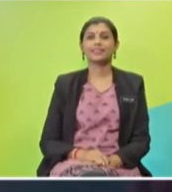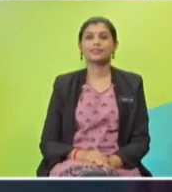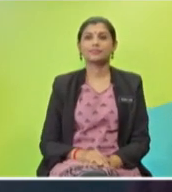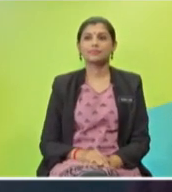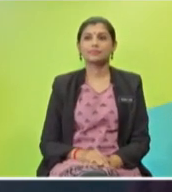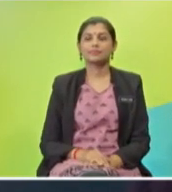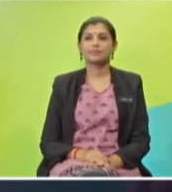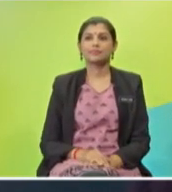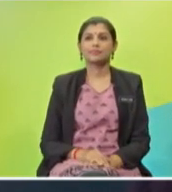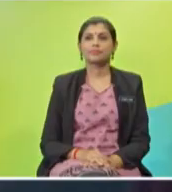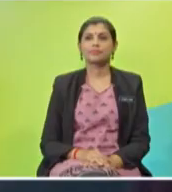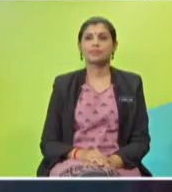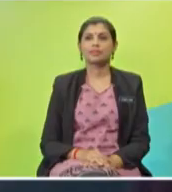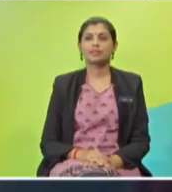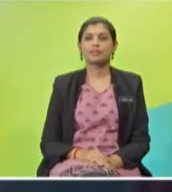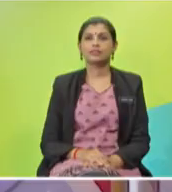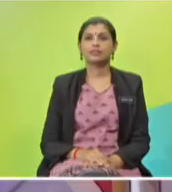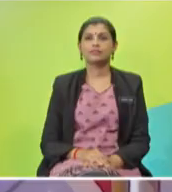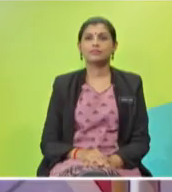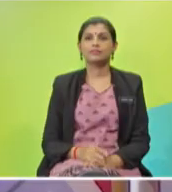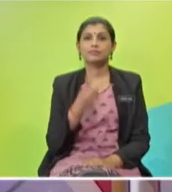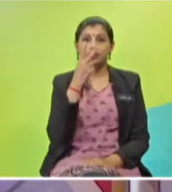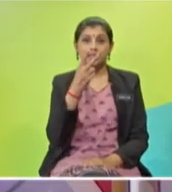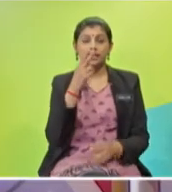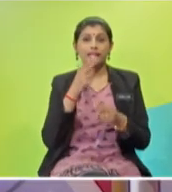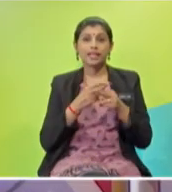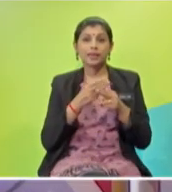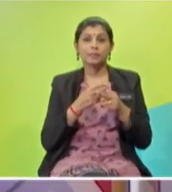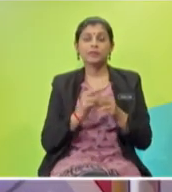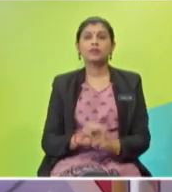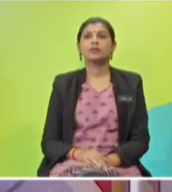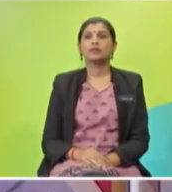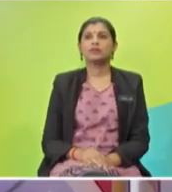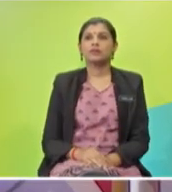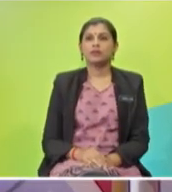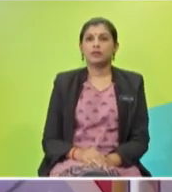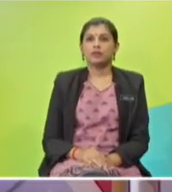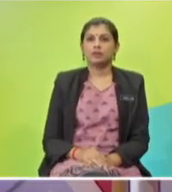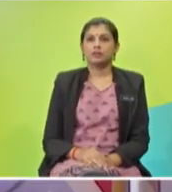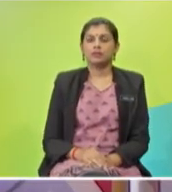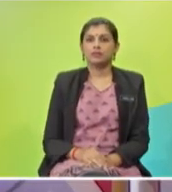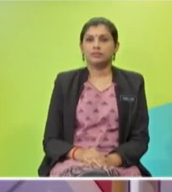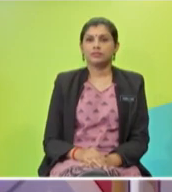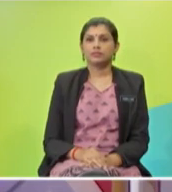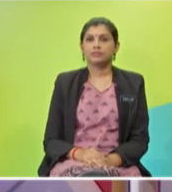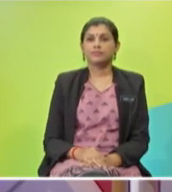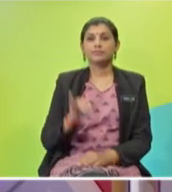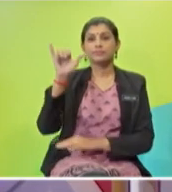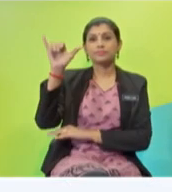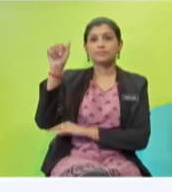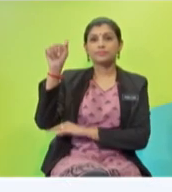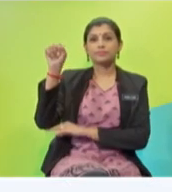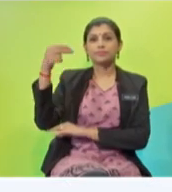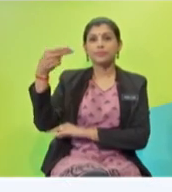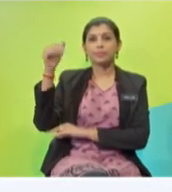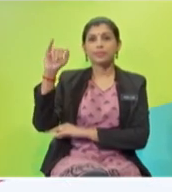please introduce our classmates for today? Okay, let's welcome someone from the Pearl of the Orient, Yashika, daughter of